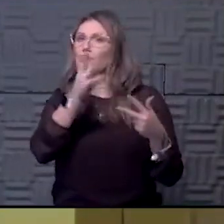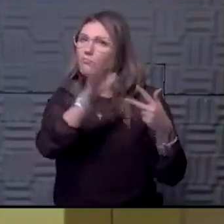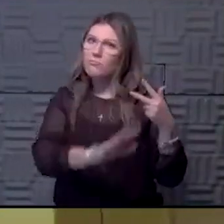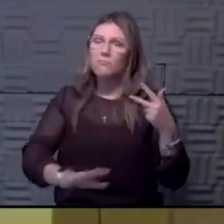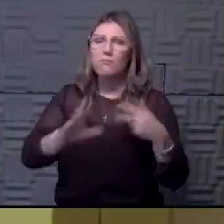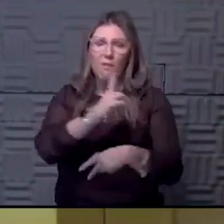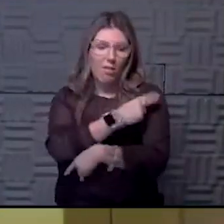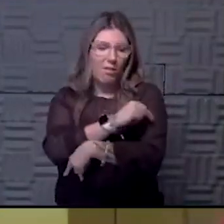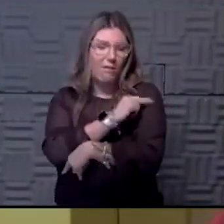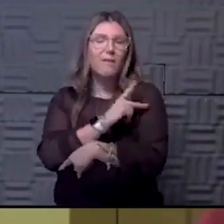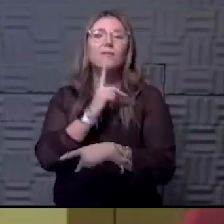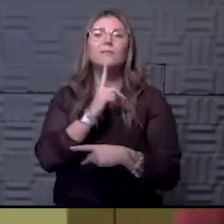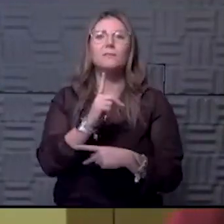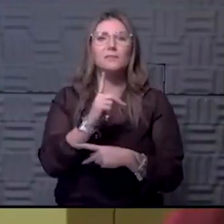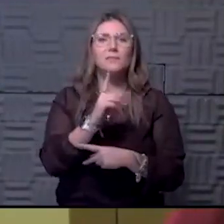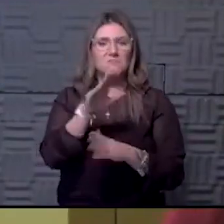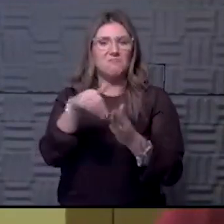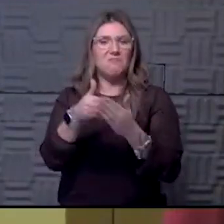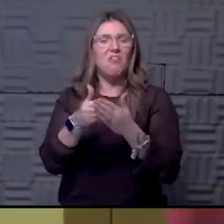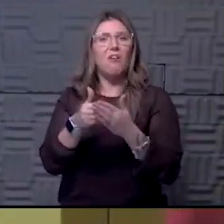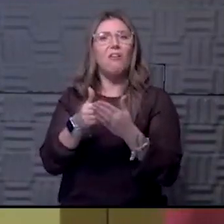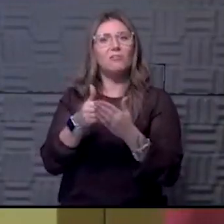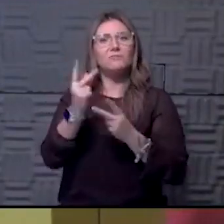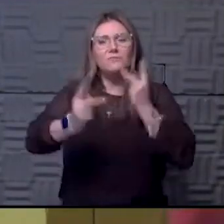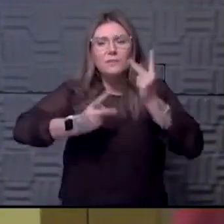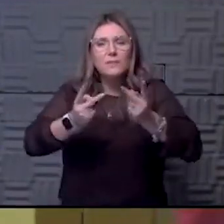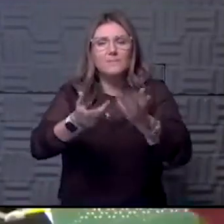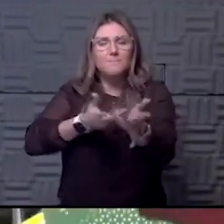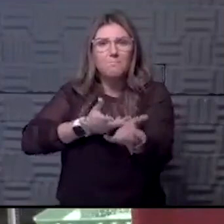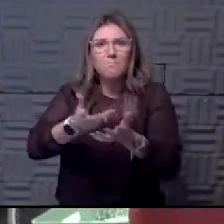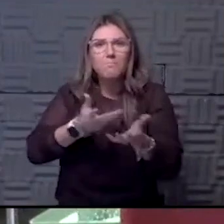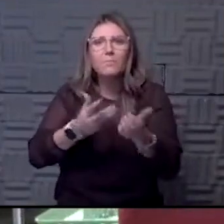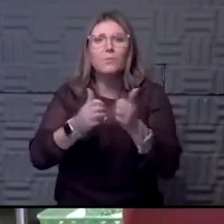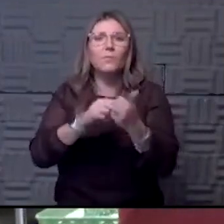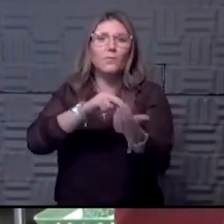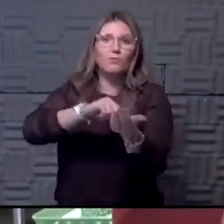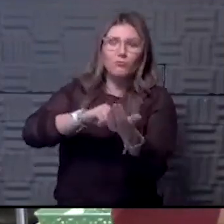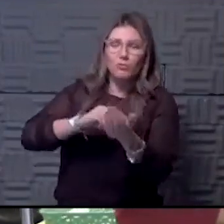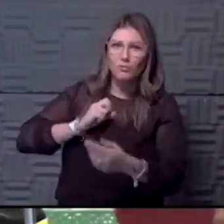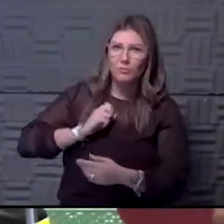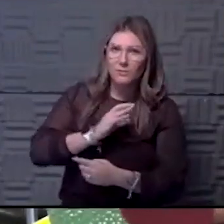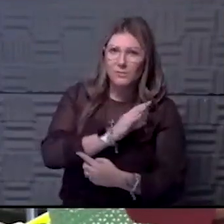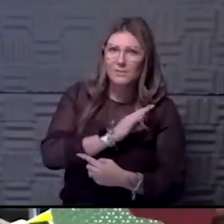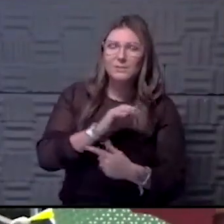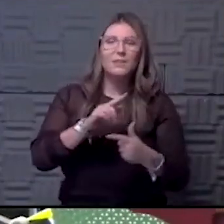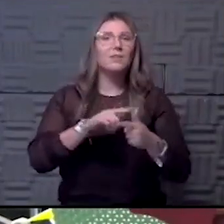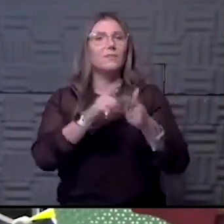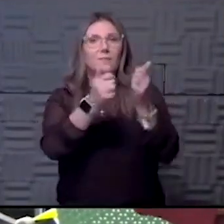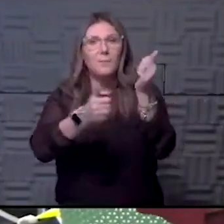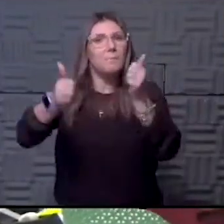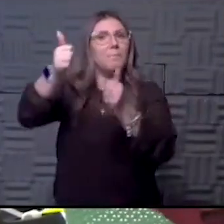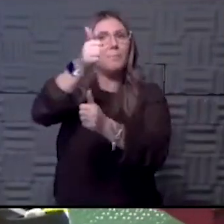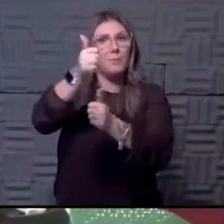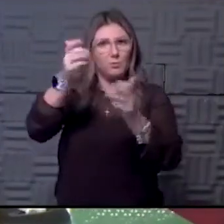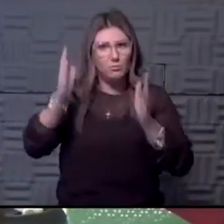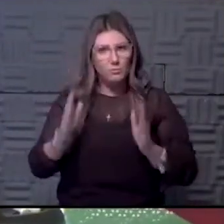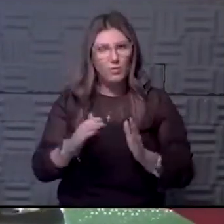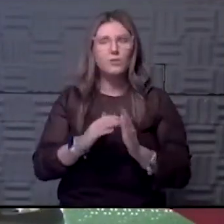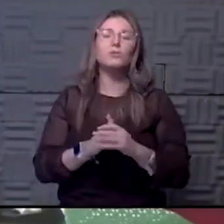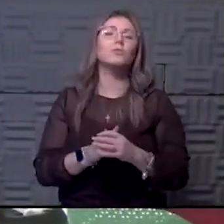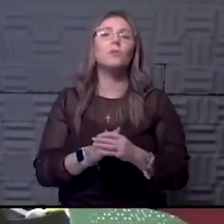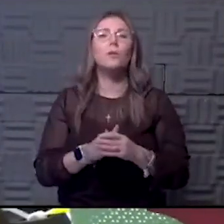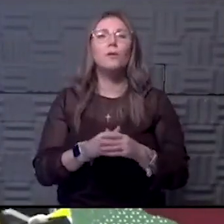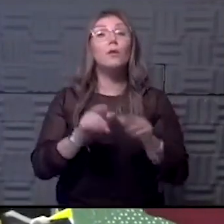In all instances, visiting with the nursing staff, the administration, and often